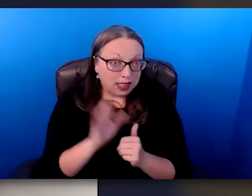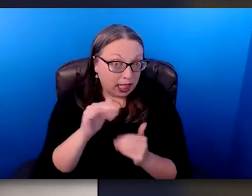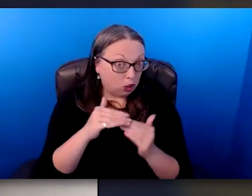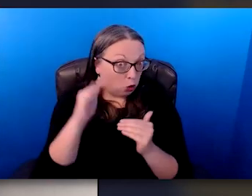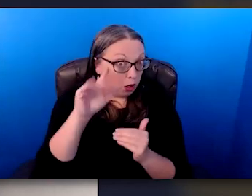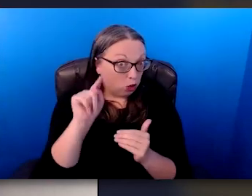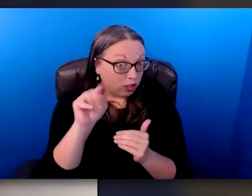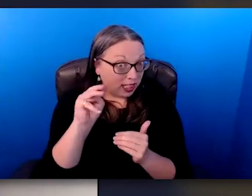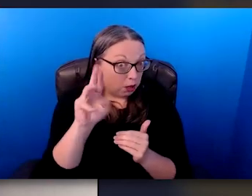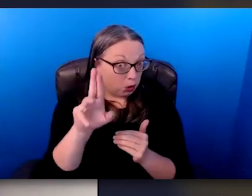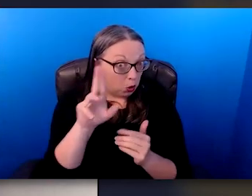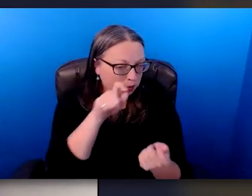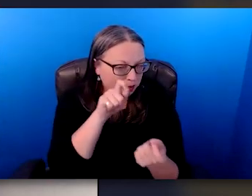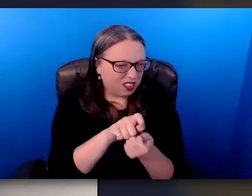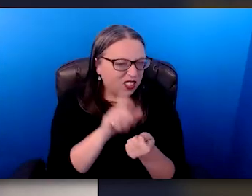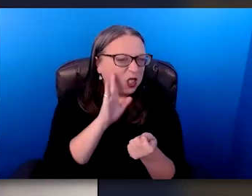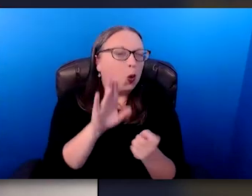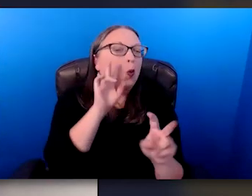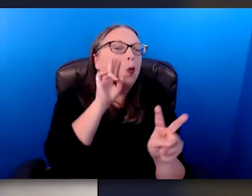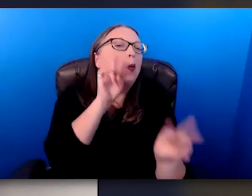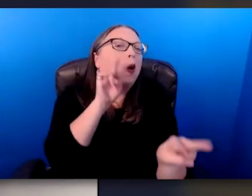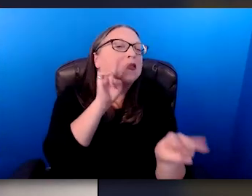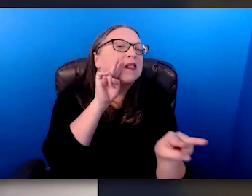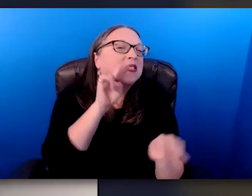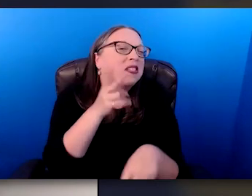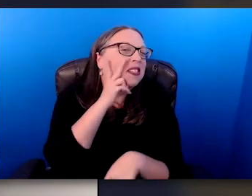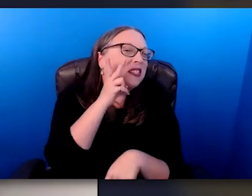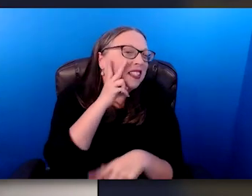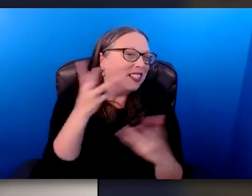so stay tuned. Very good question.